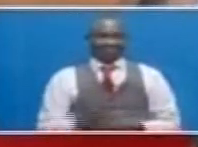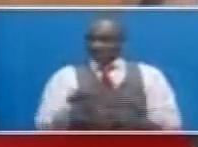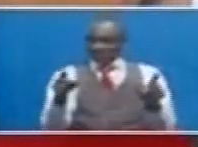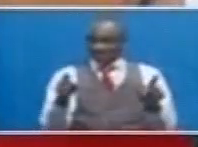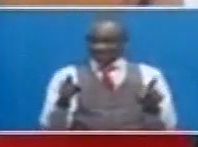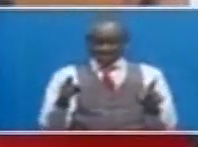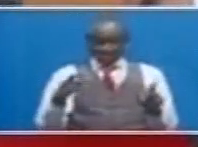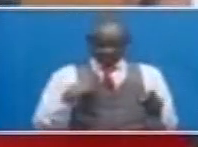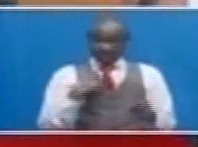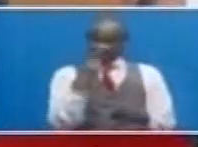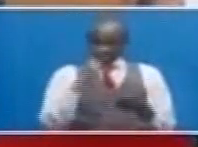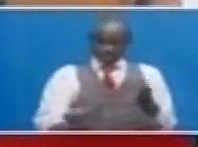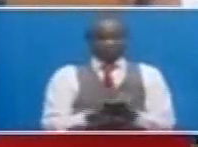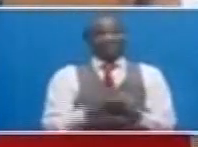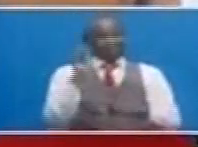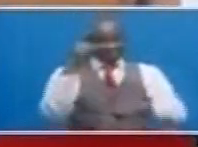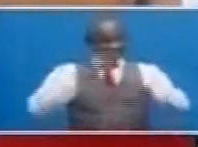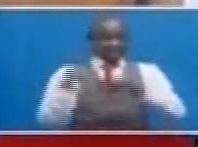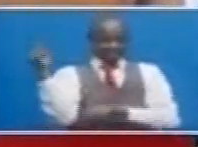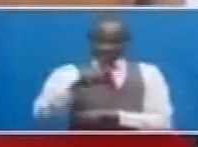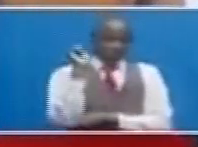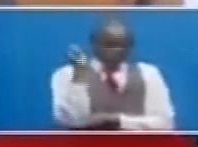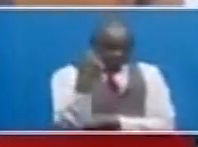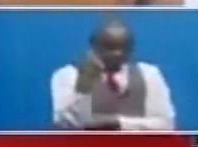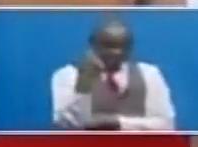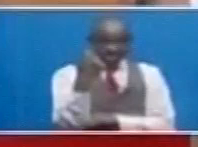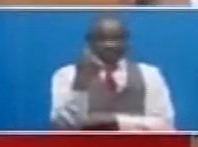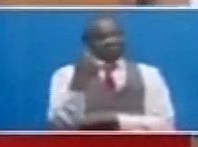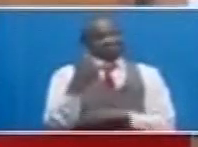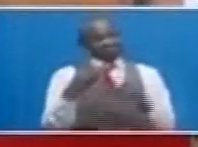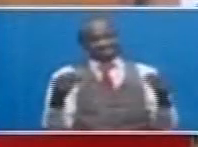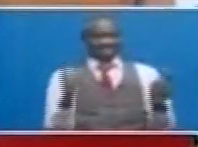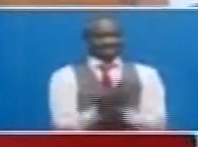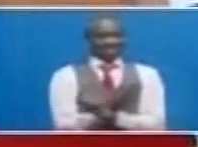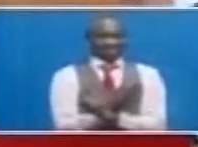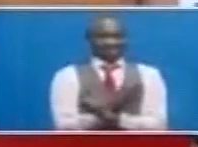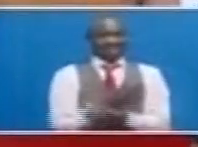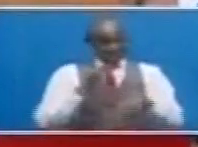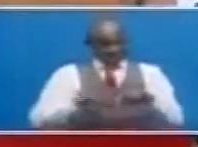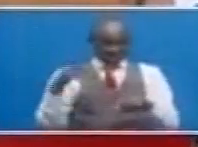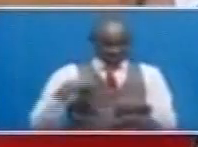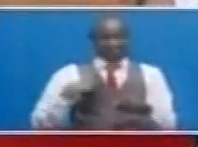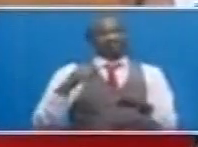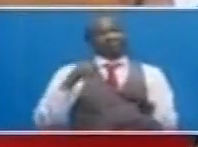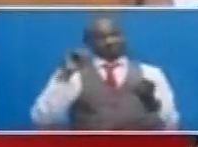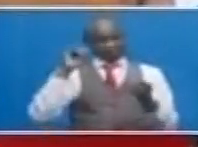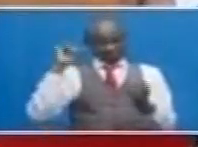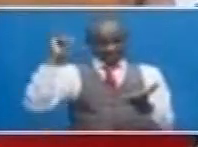But as Amo was saying, the first time I came to Kenya, things were a little different. When I arrived at Kenyatta